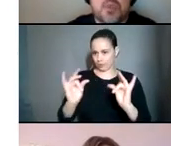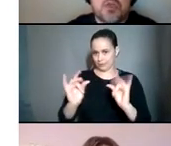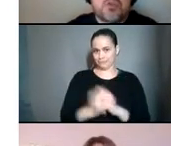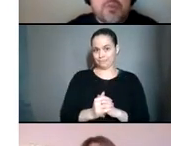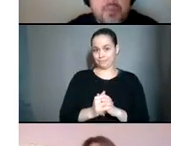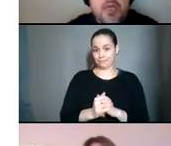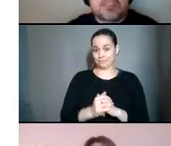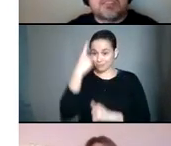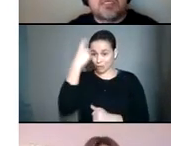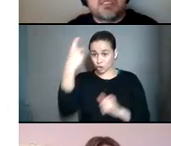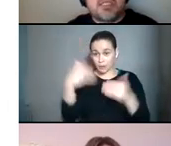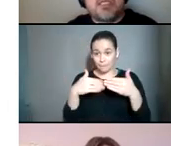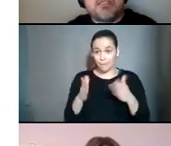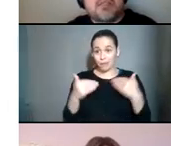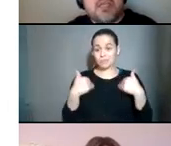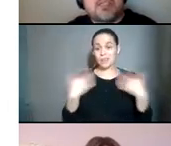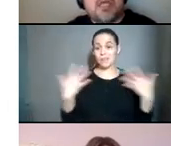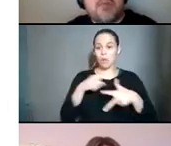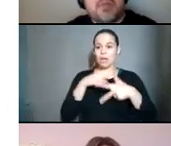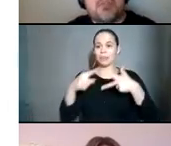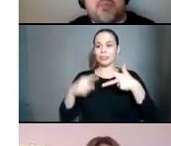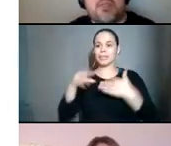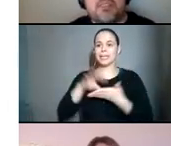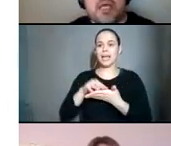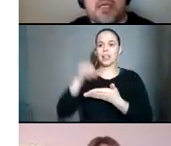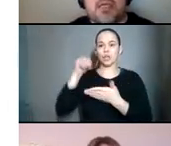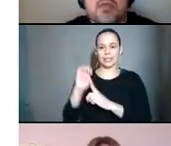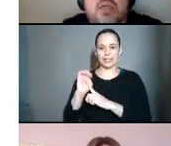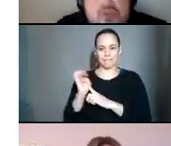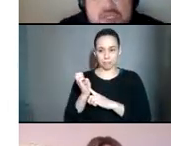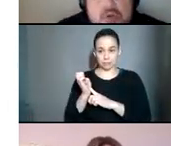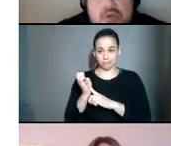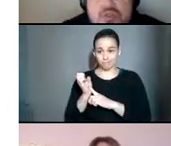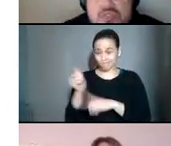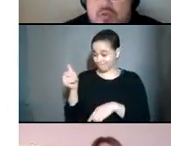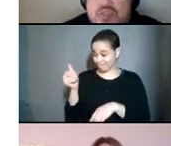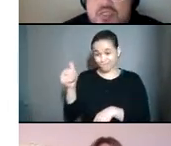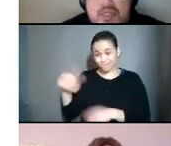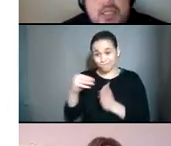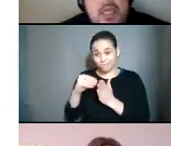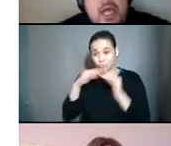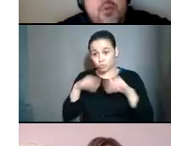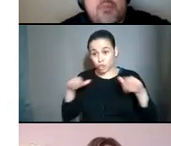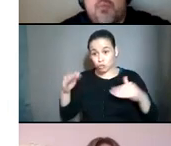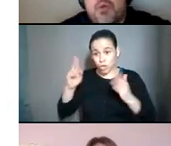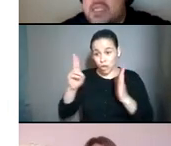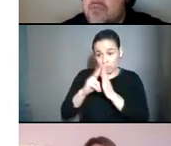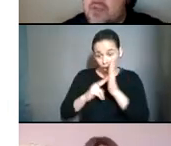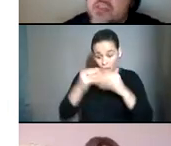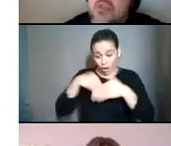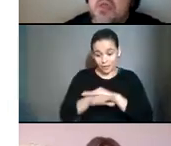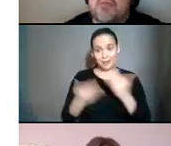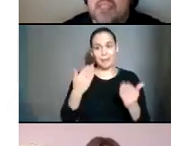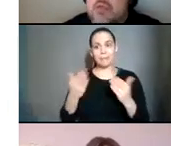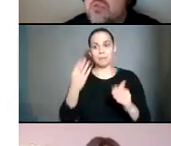Dreambox has 3 learning environments. So when children log in, it may look different based on their grade